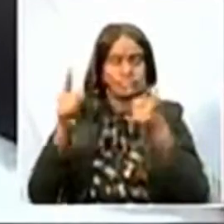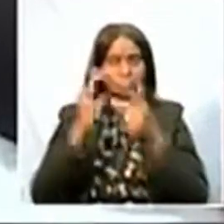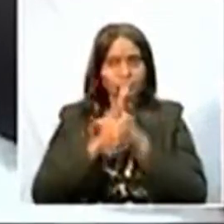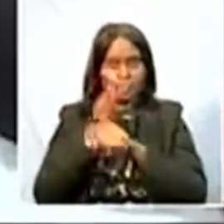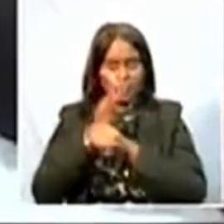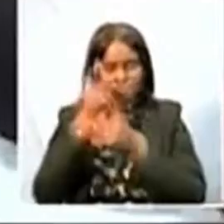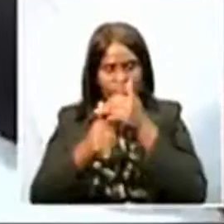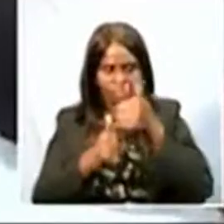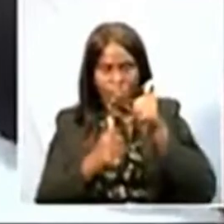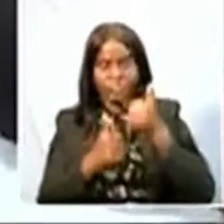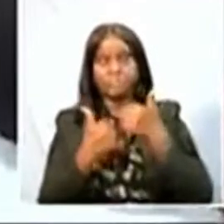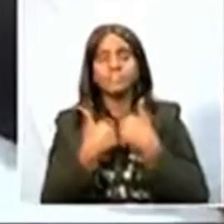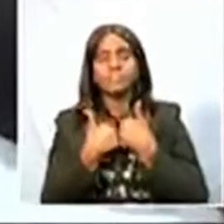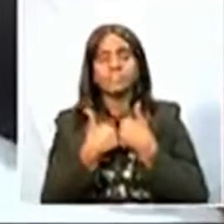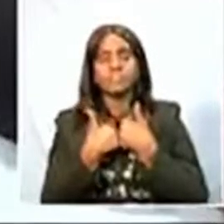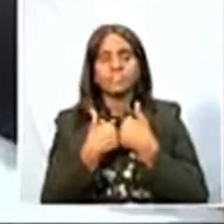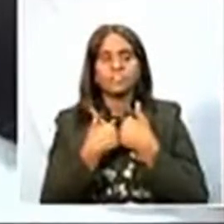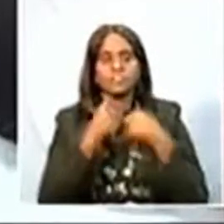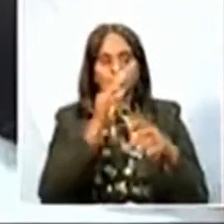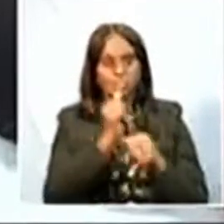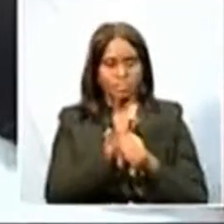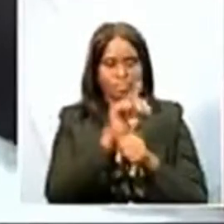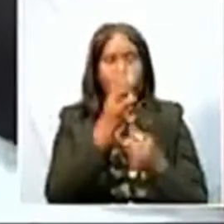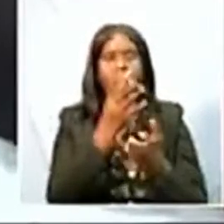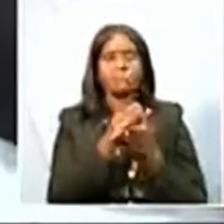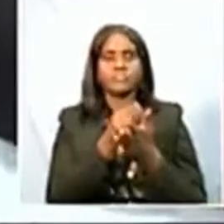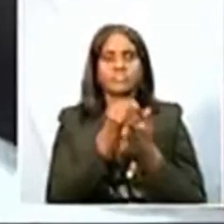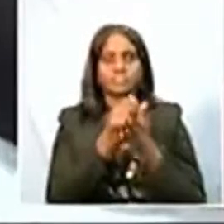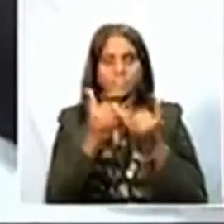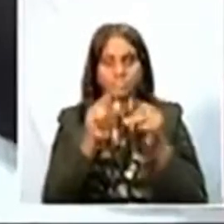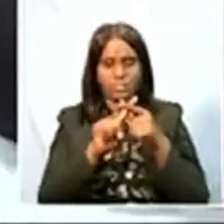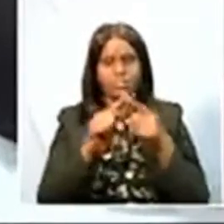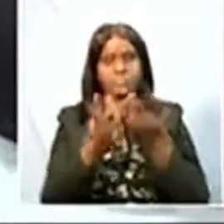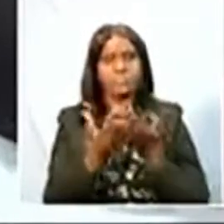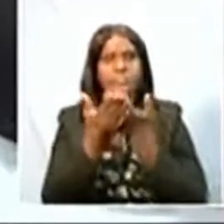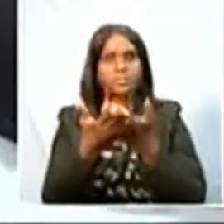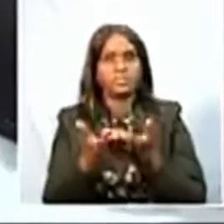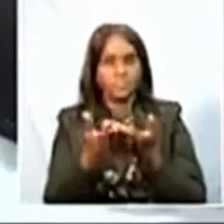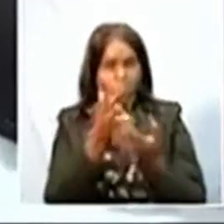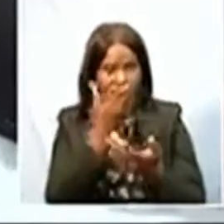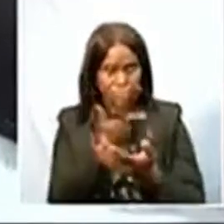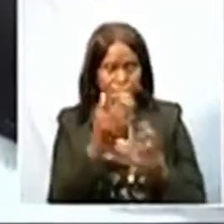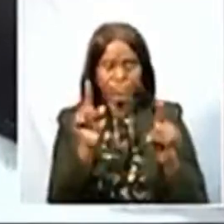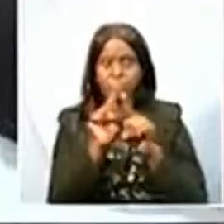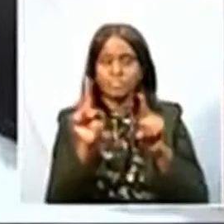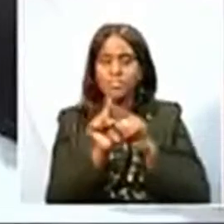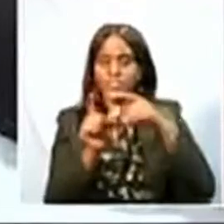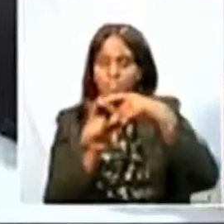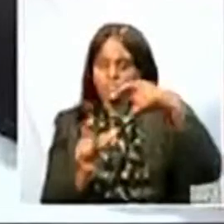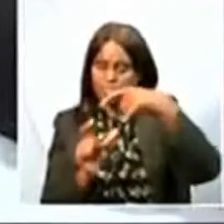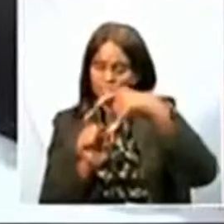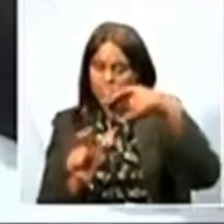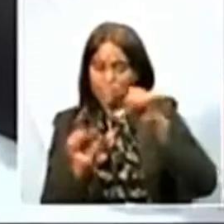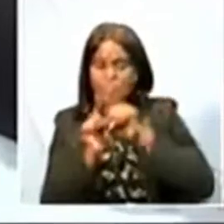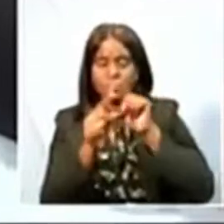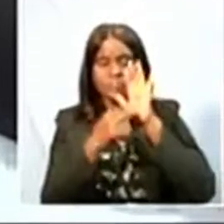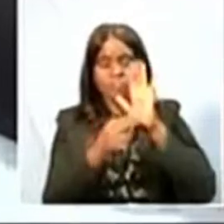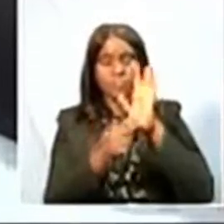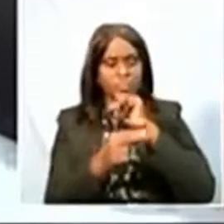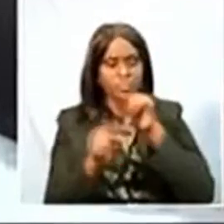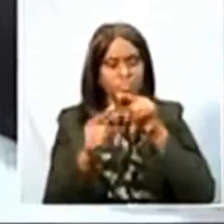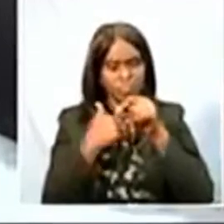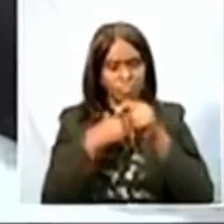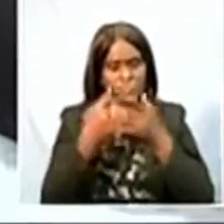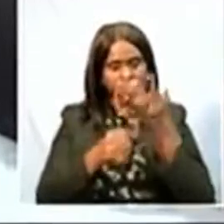had received their funds, now to submit those same receipts as proof that they